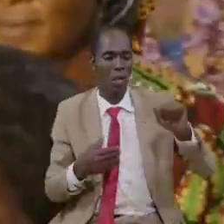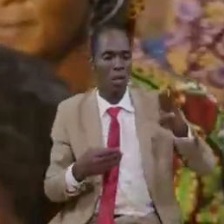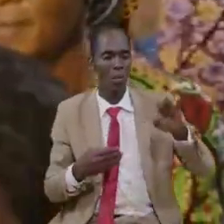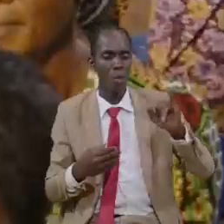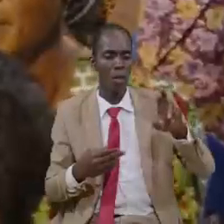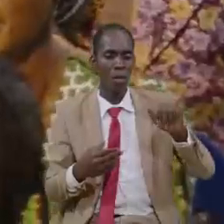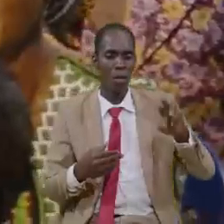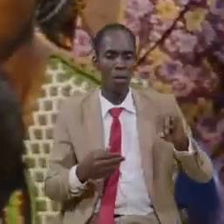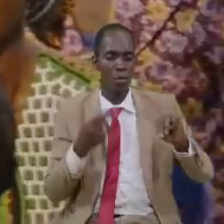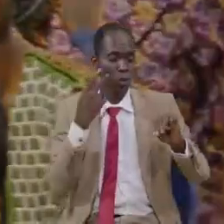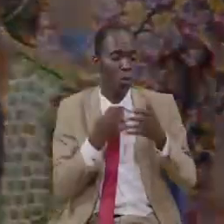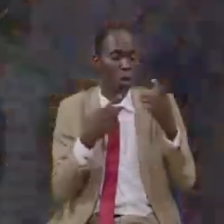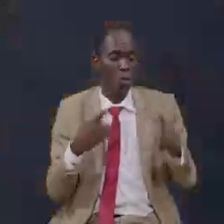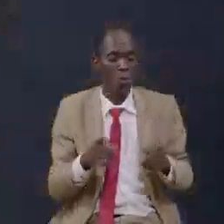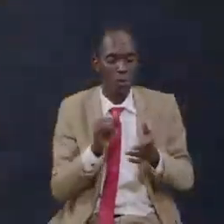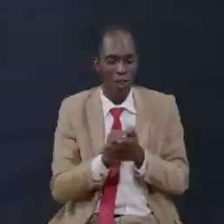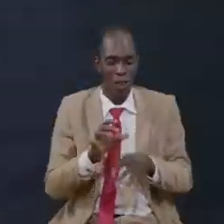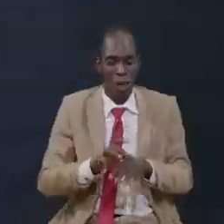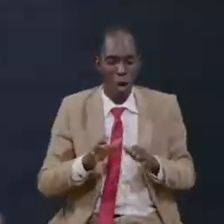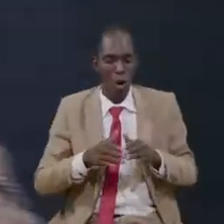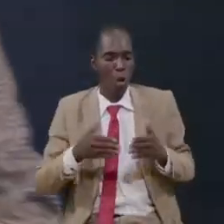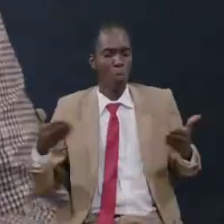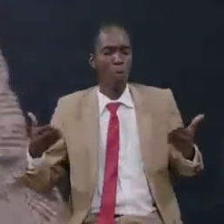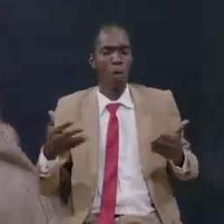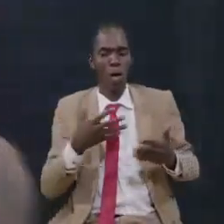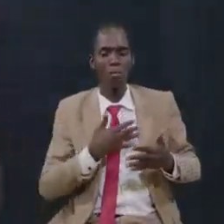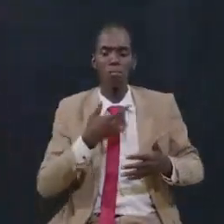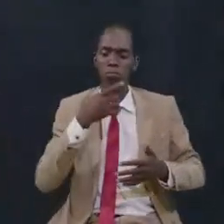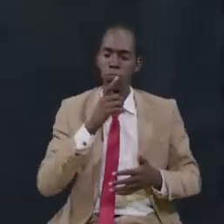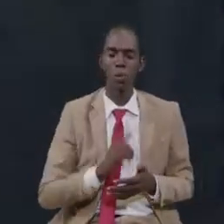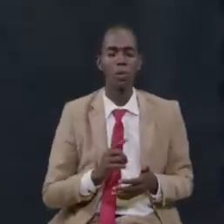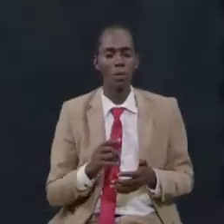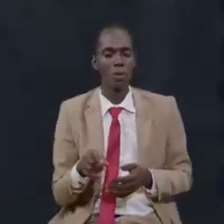Self, itself that influenced